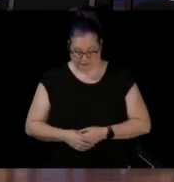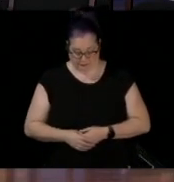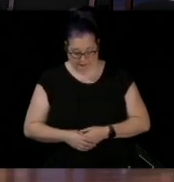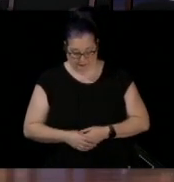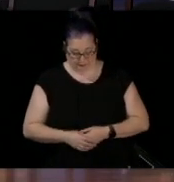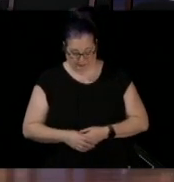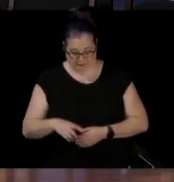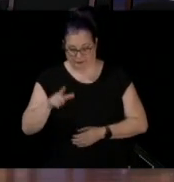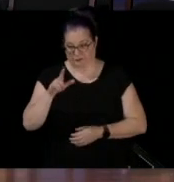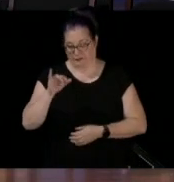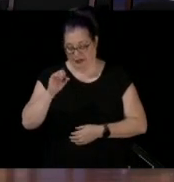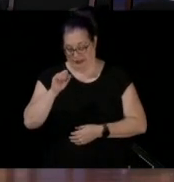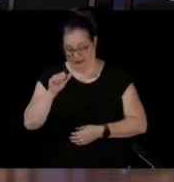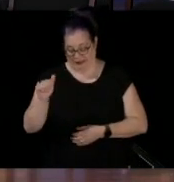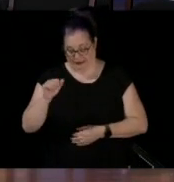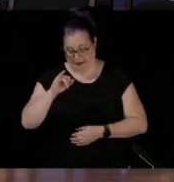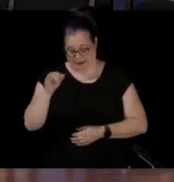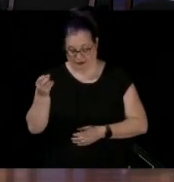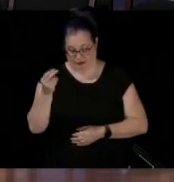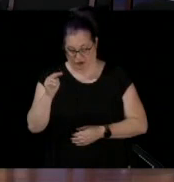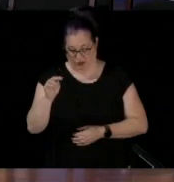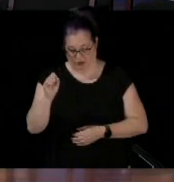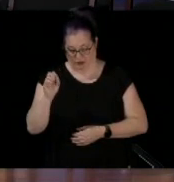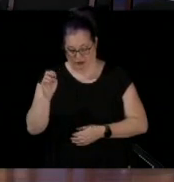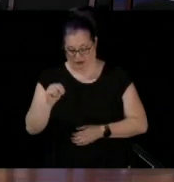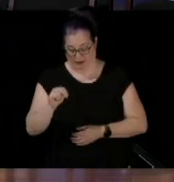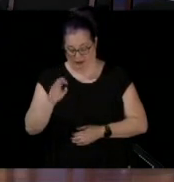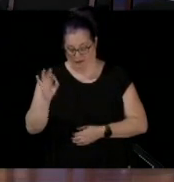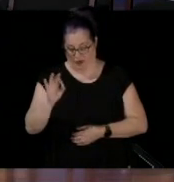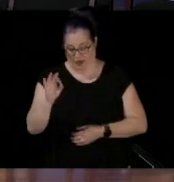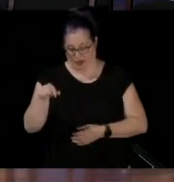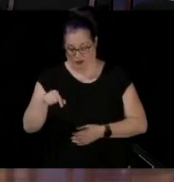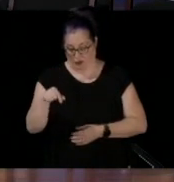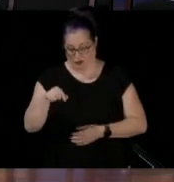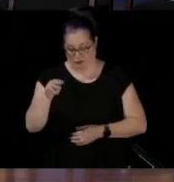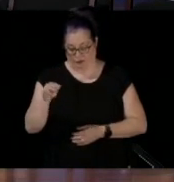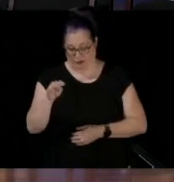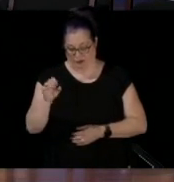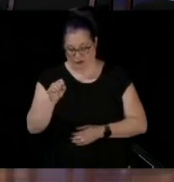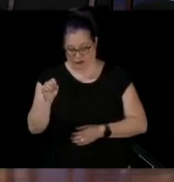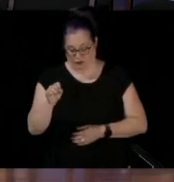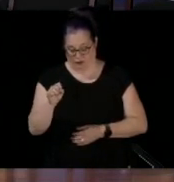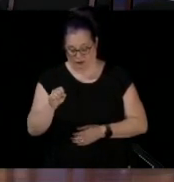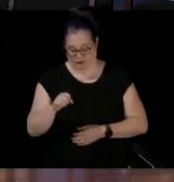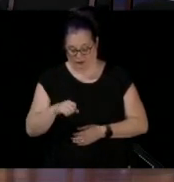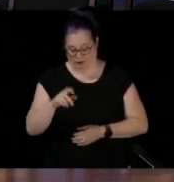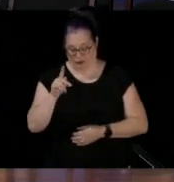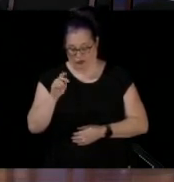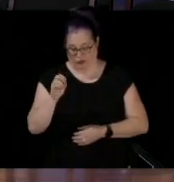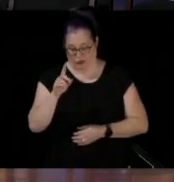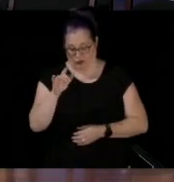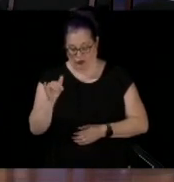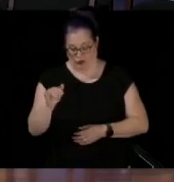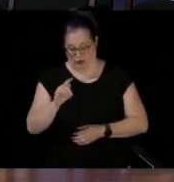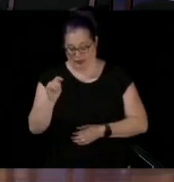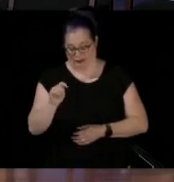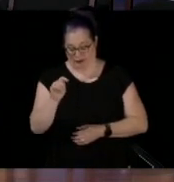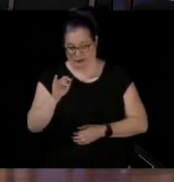Mrs. Lisa Johnson, Folly Quarter Middle School. Cody